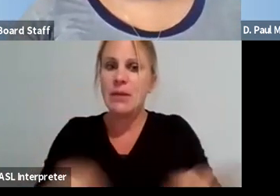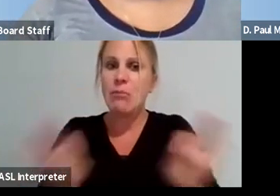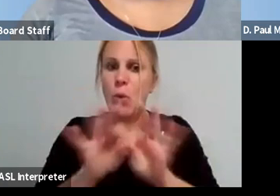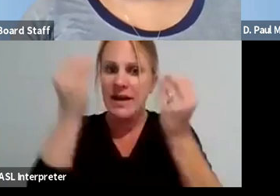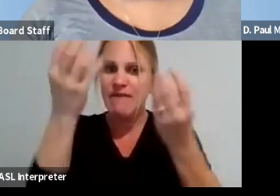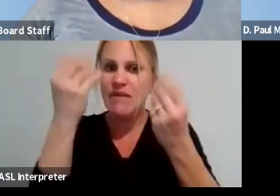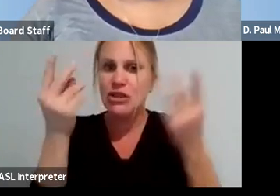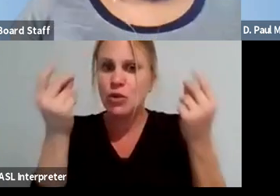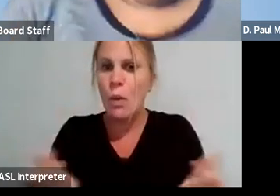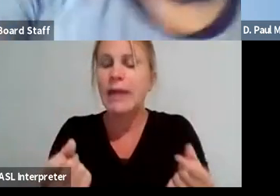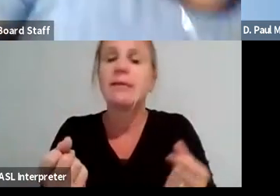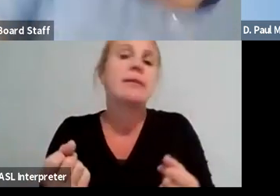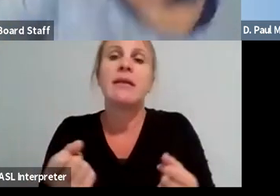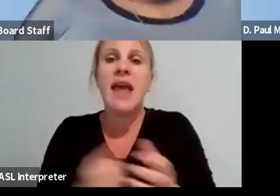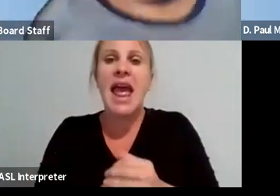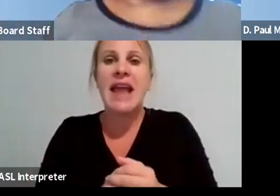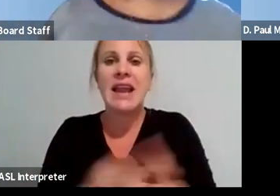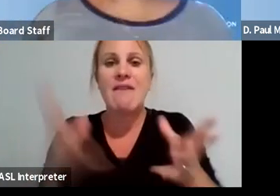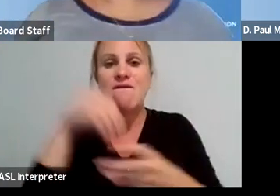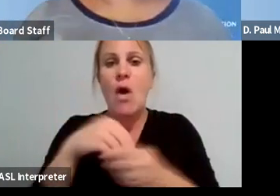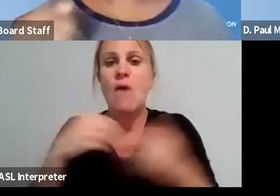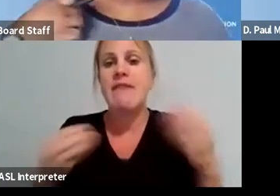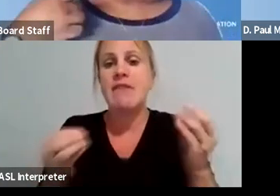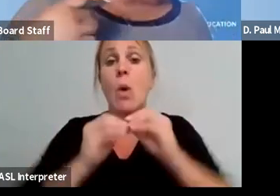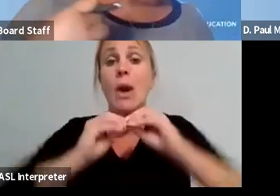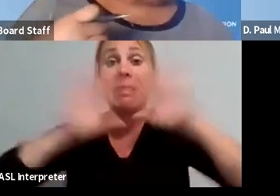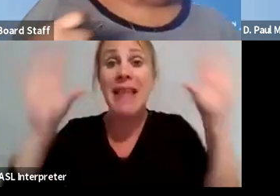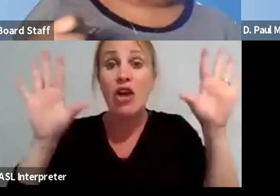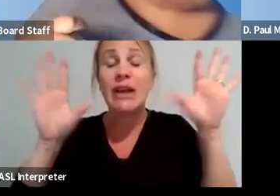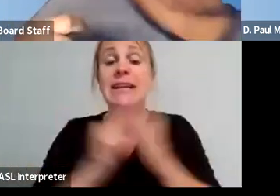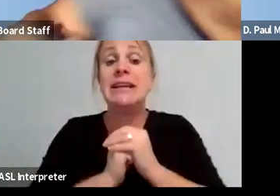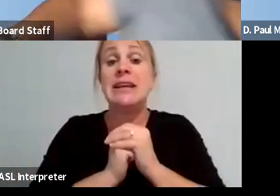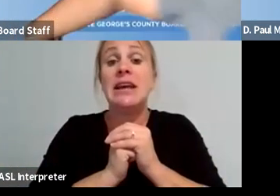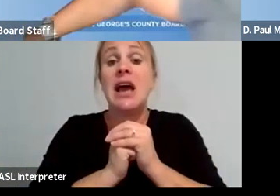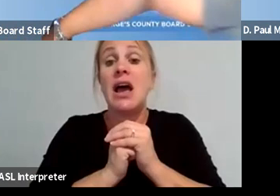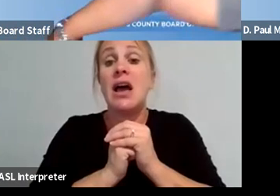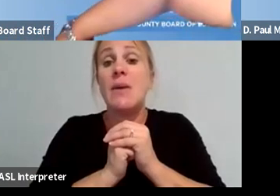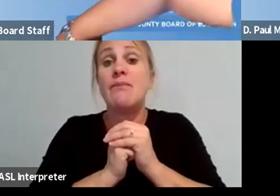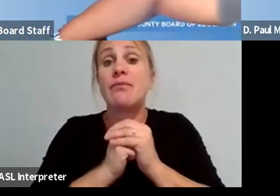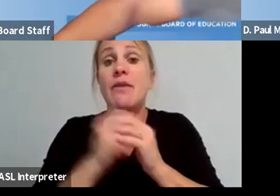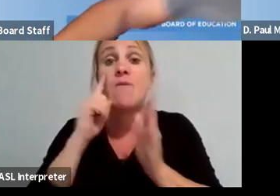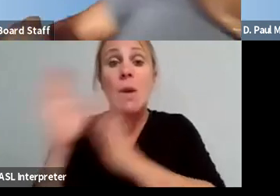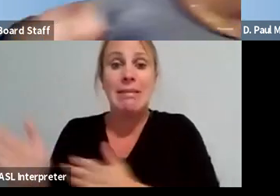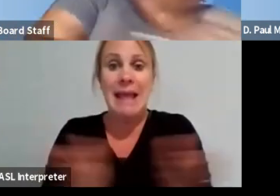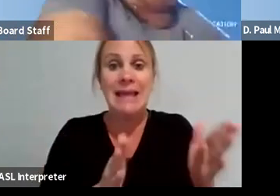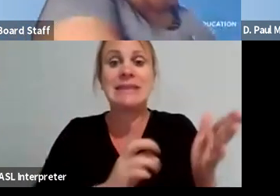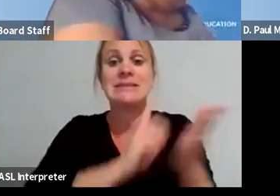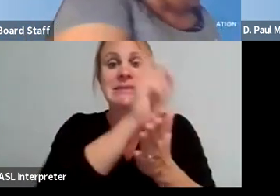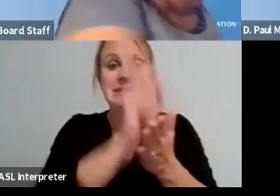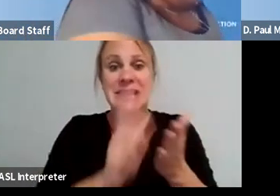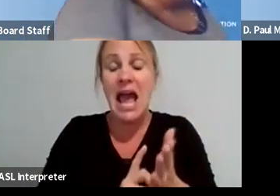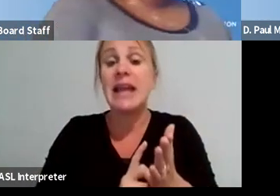having more clarity on the probability of acquiring funds needed to plan, design, and construct school